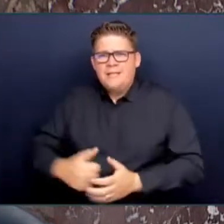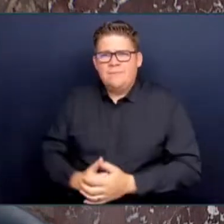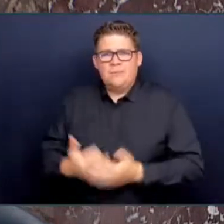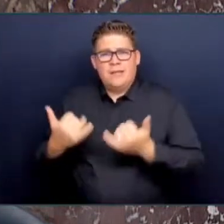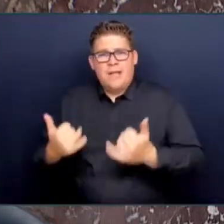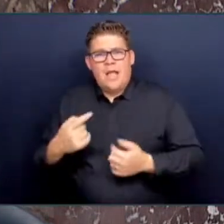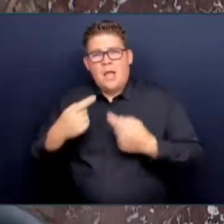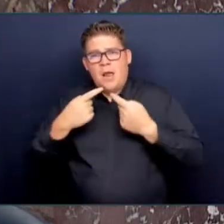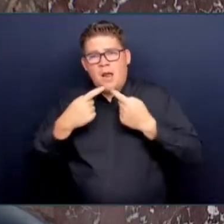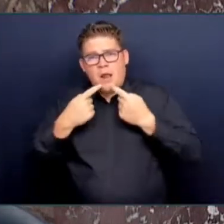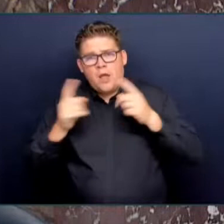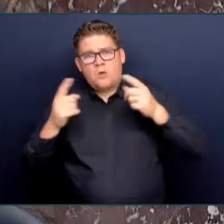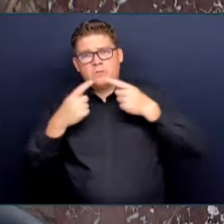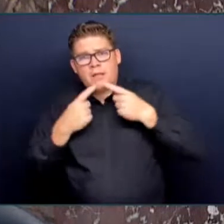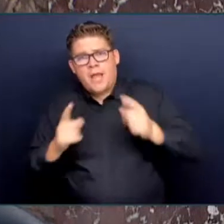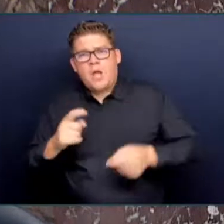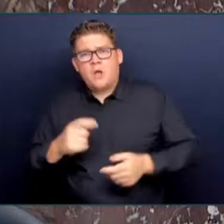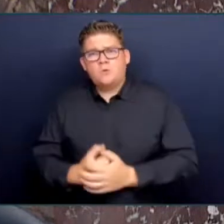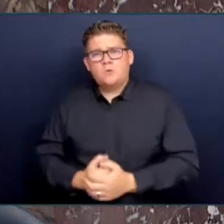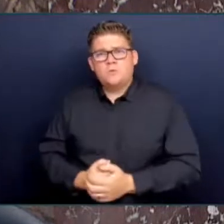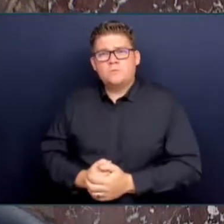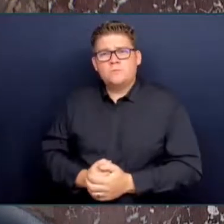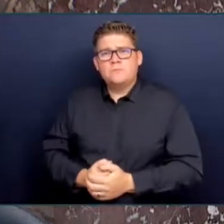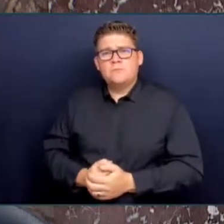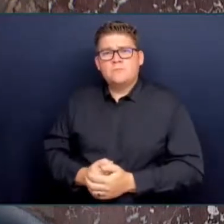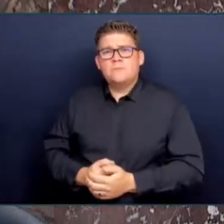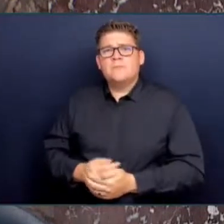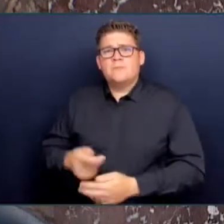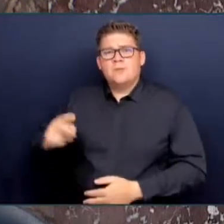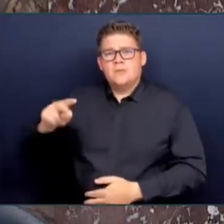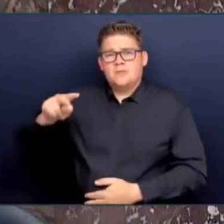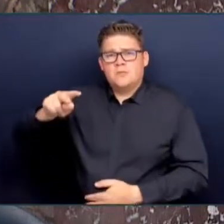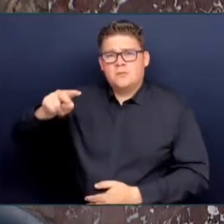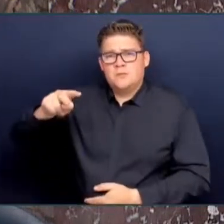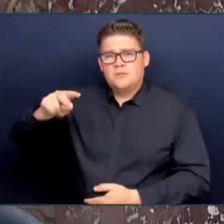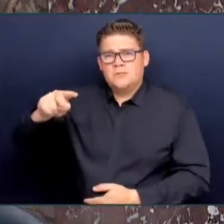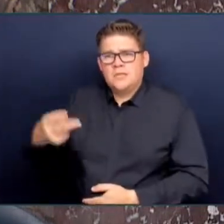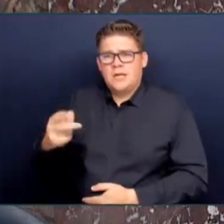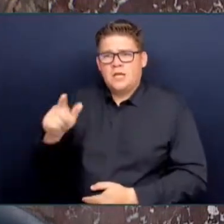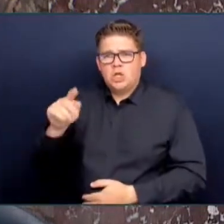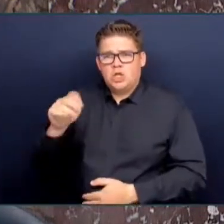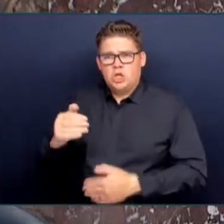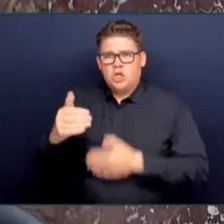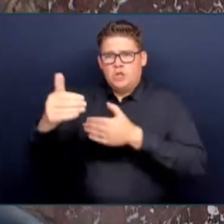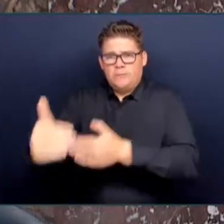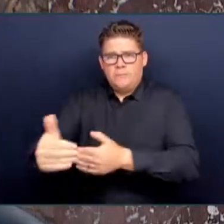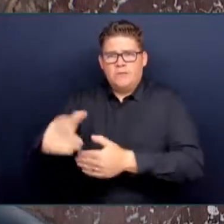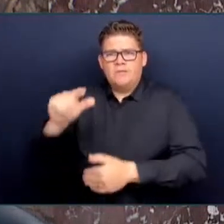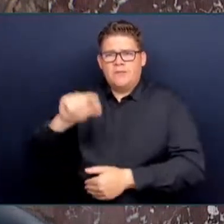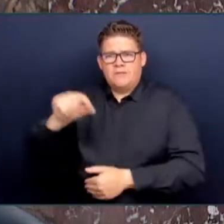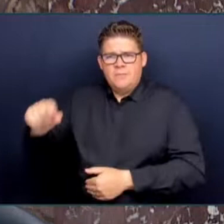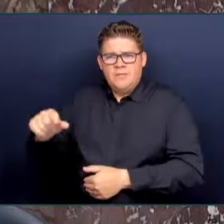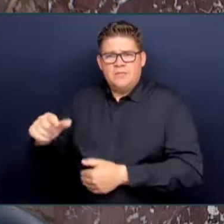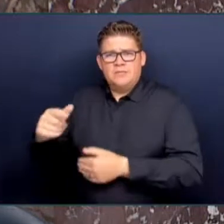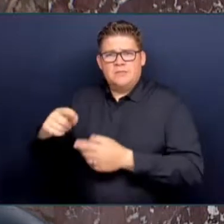for years, that maybe supply has something to do with the housing price crunch we face now. But I